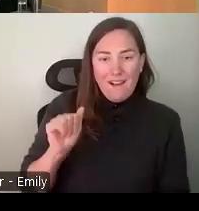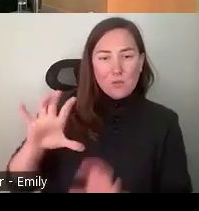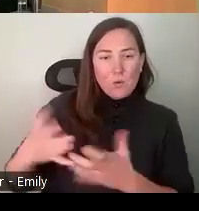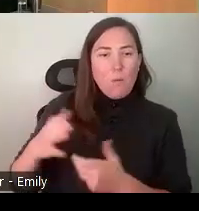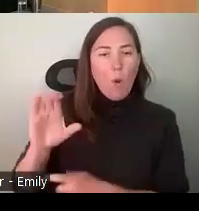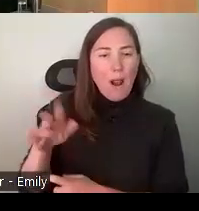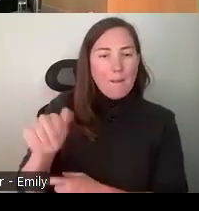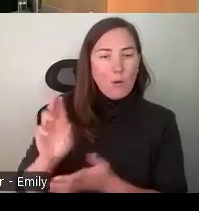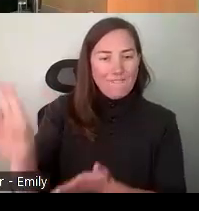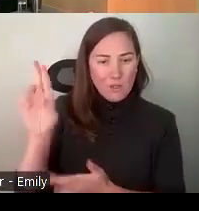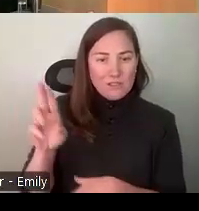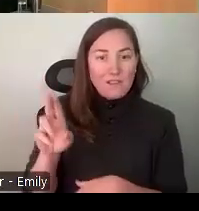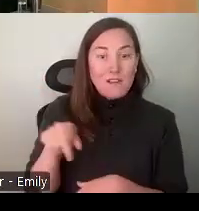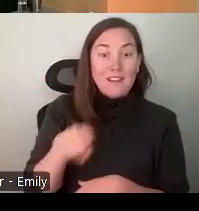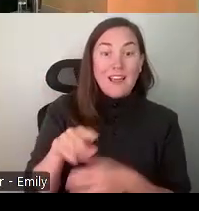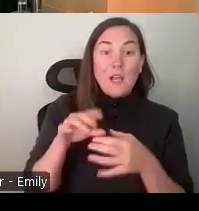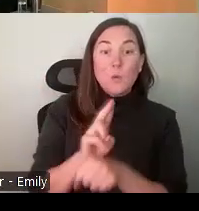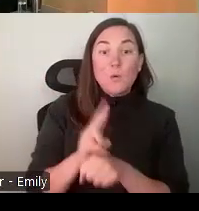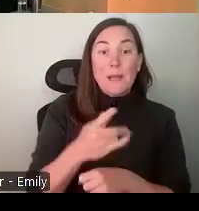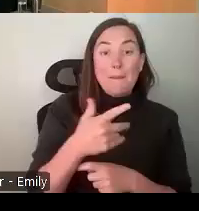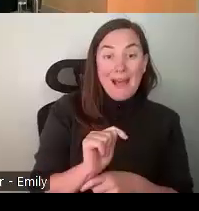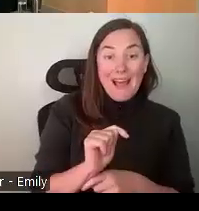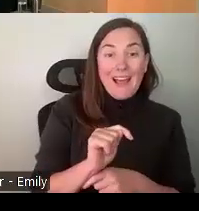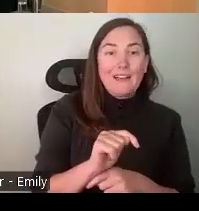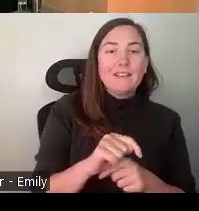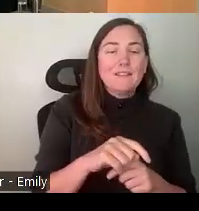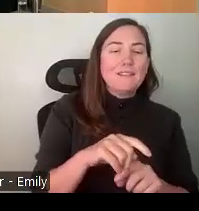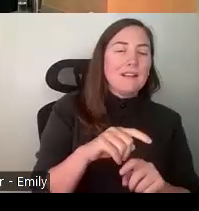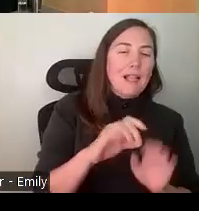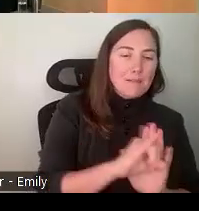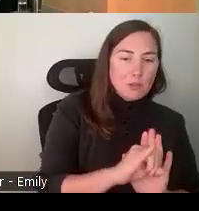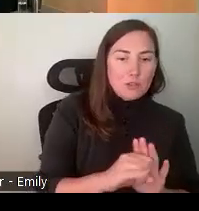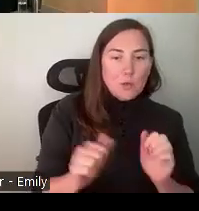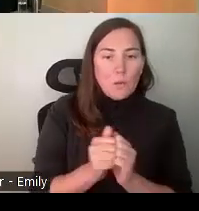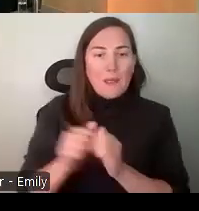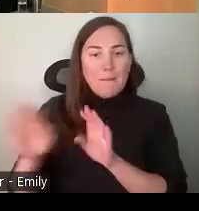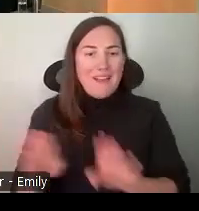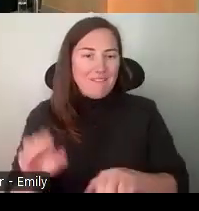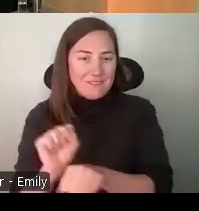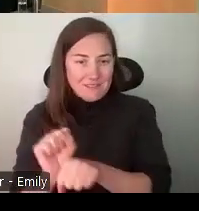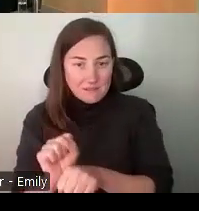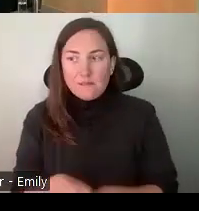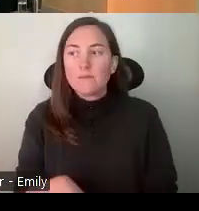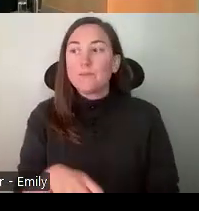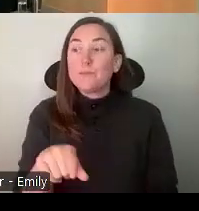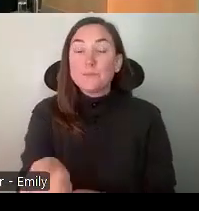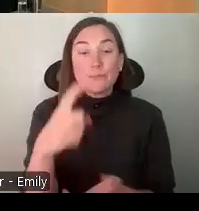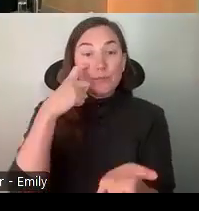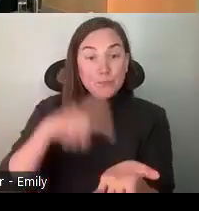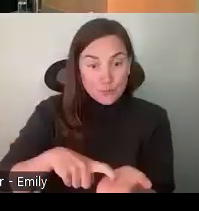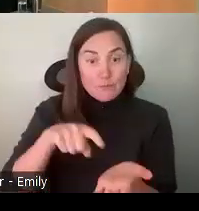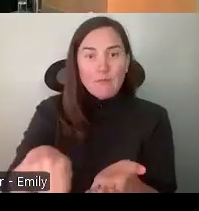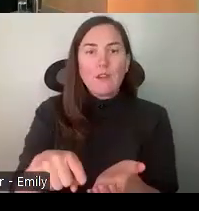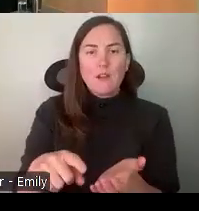with a behavioral task. What's notable is that they examined the